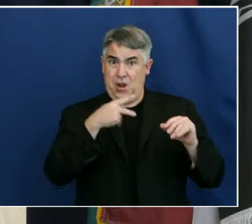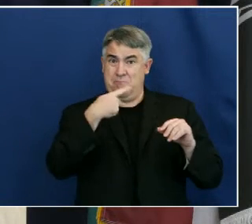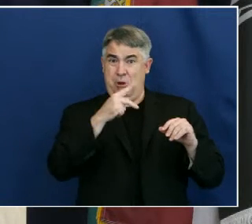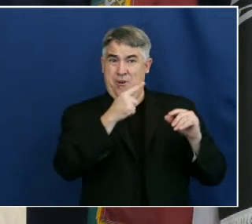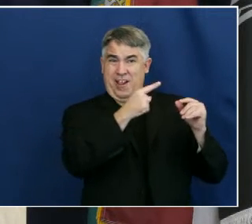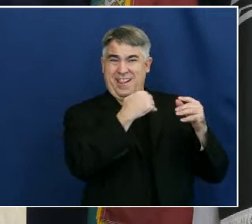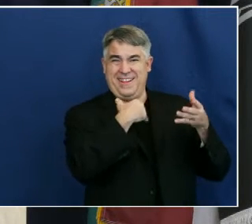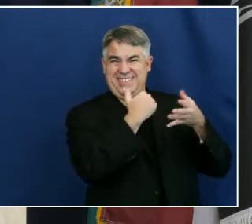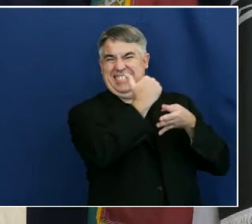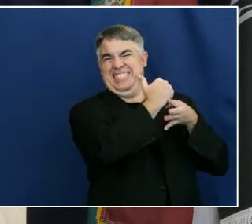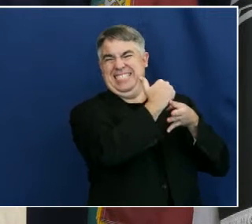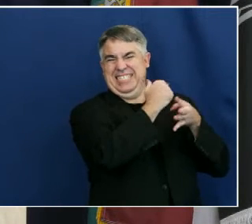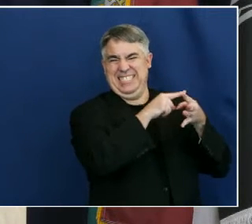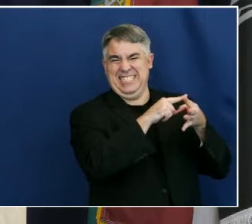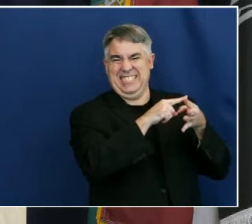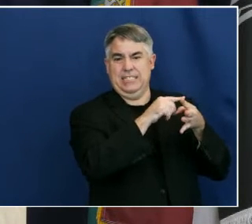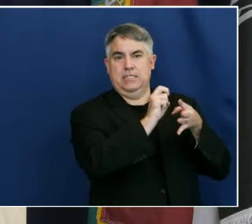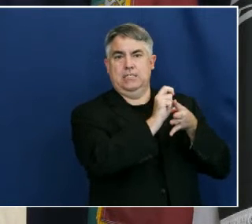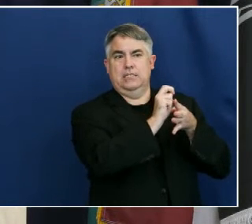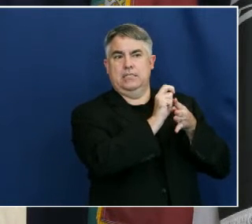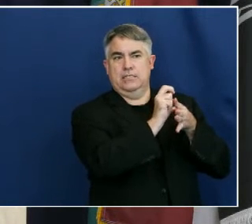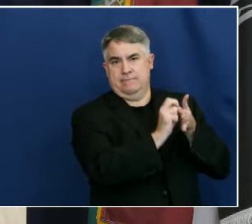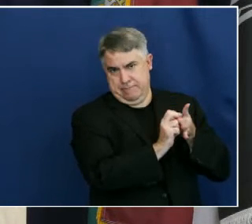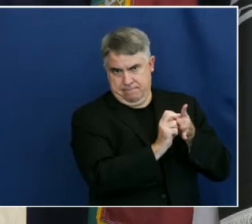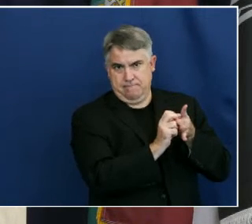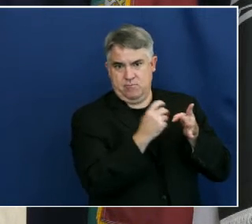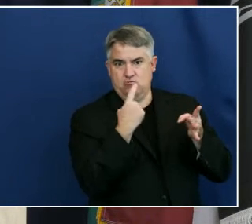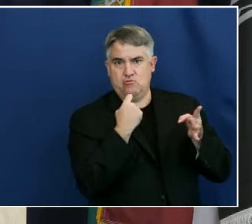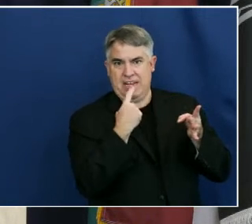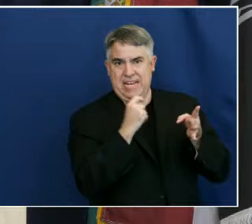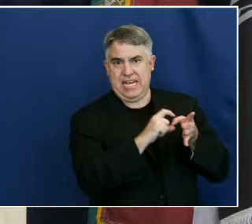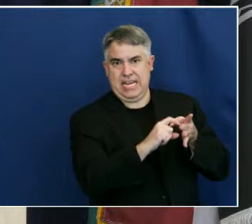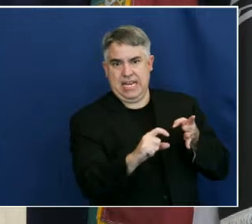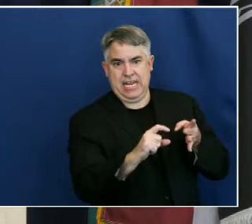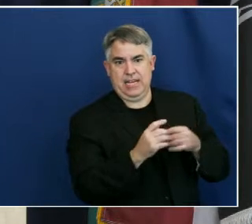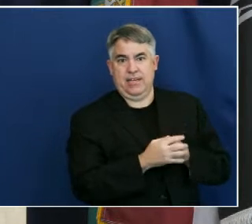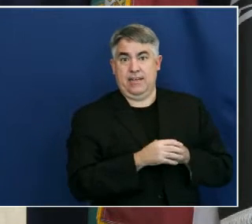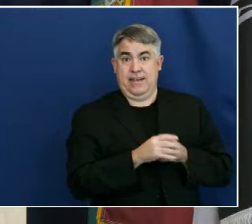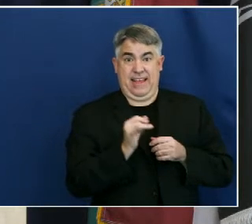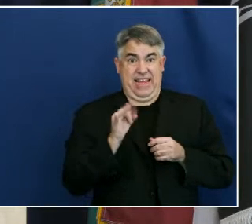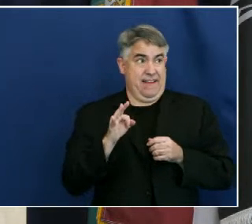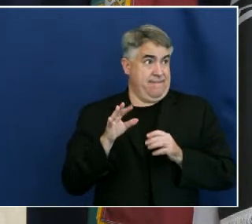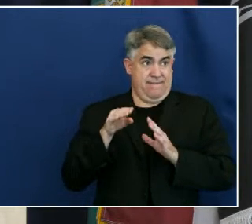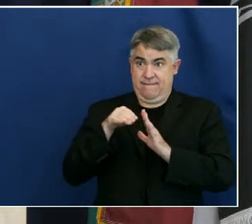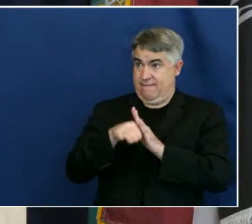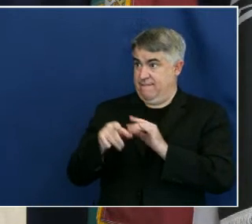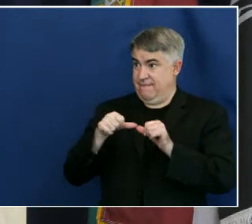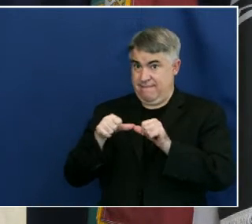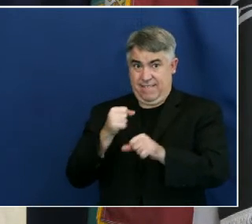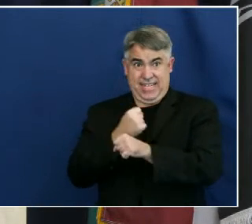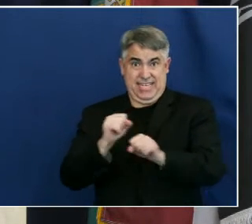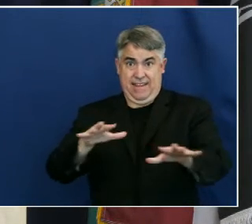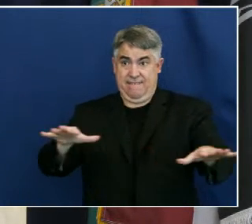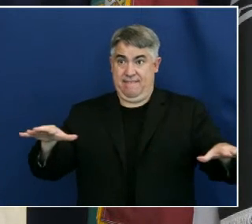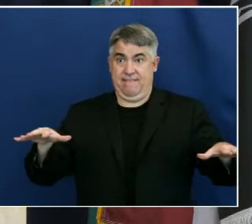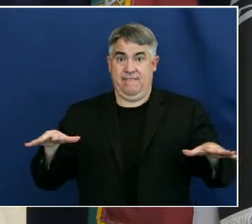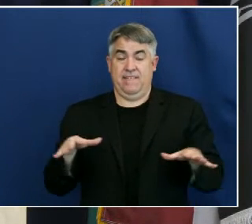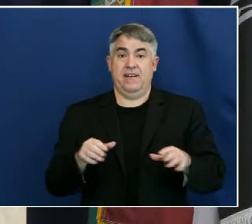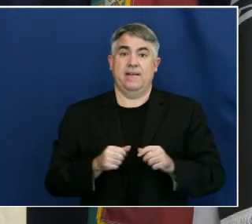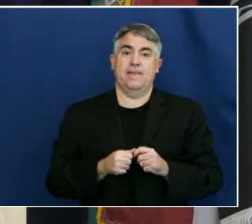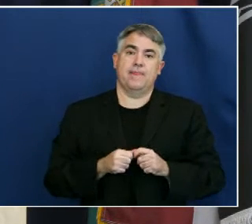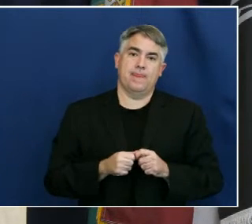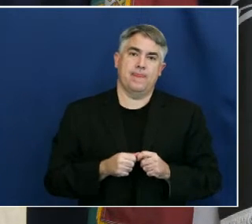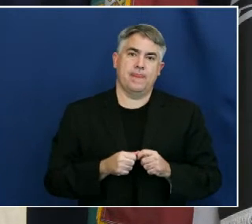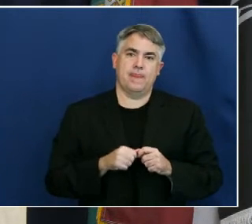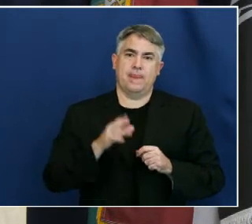the prospects and possibility of descending into that red tier. And so this is all encouraging, and San Diegans should be commended for the position we're